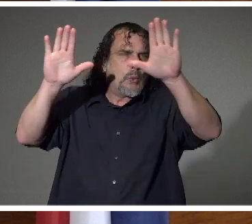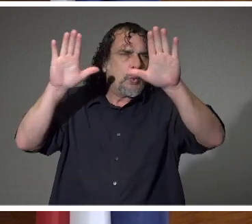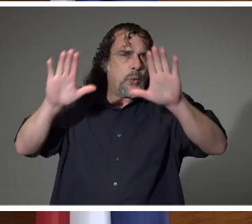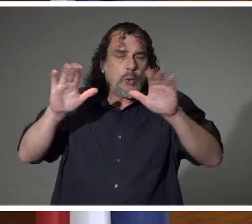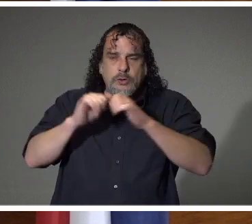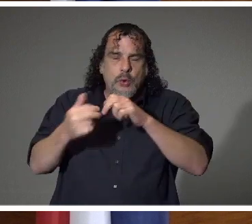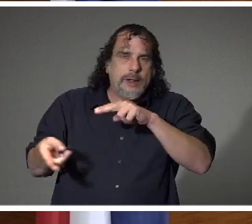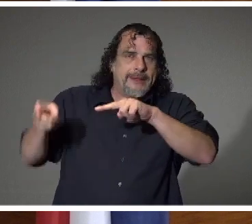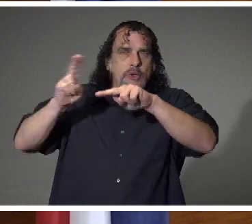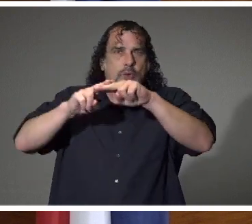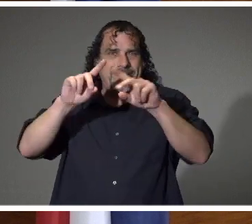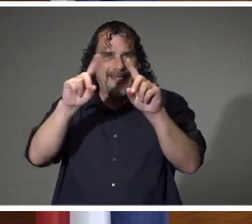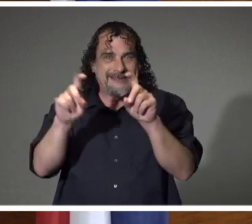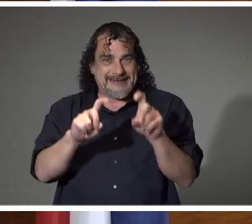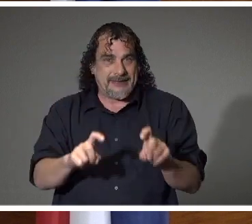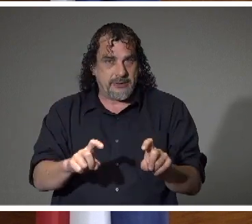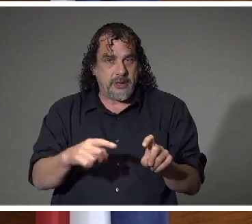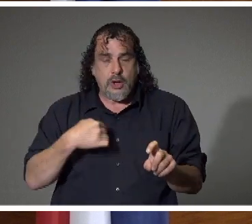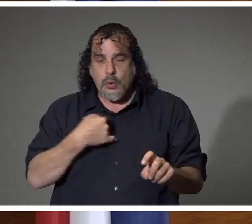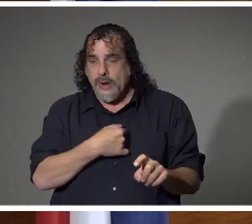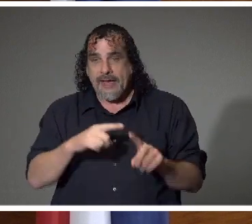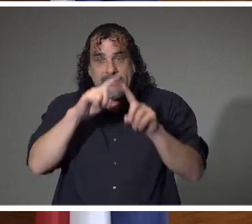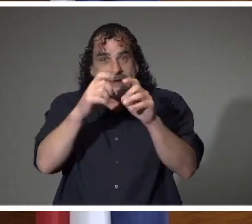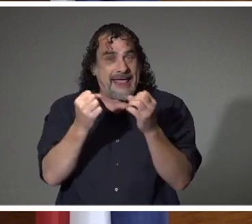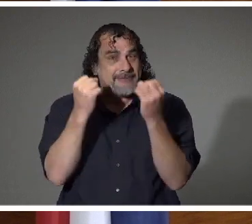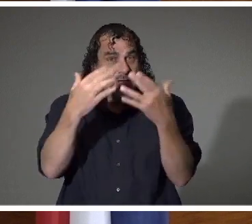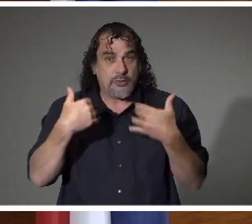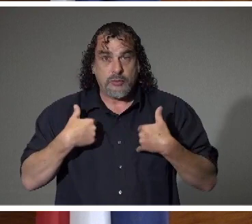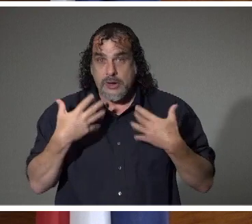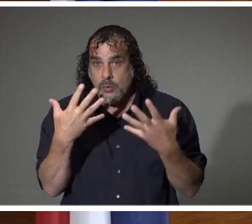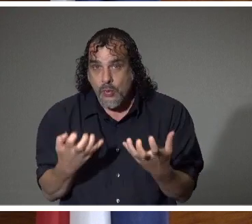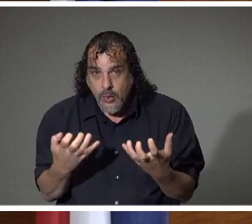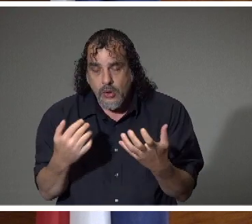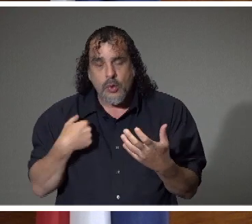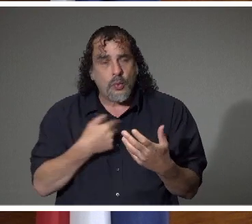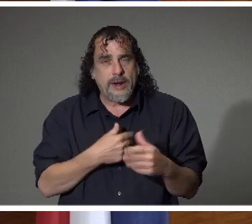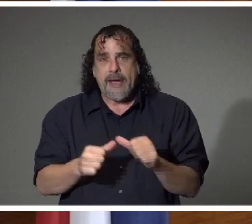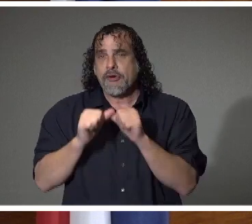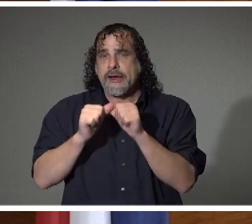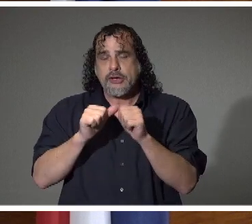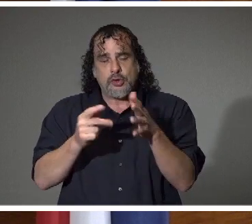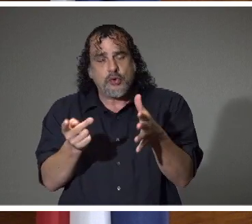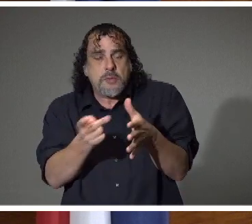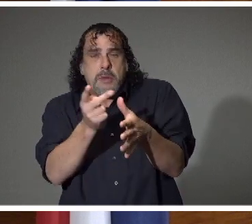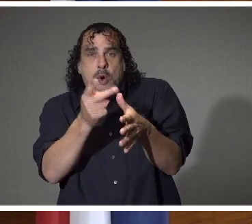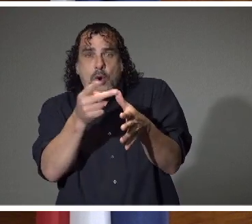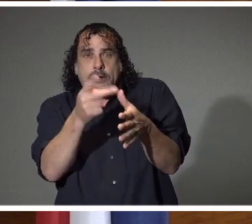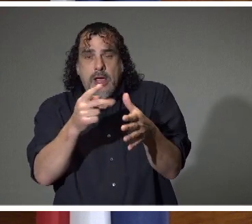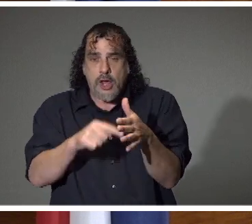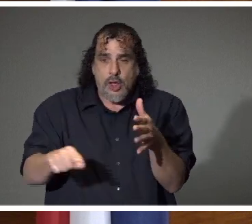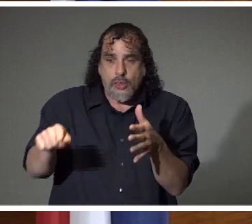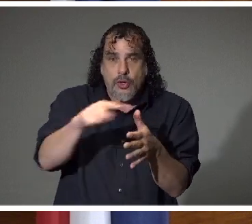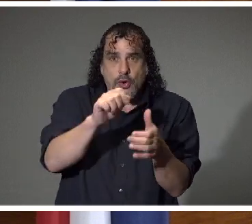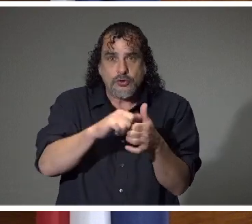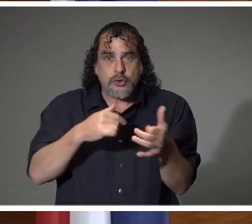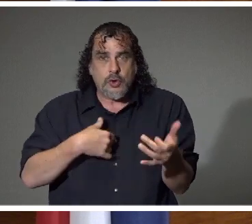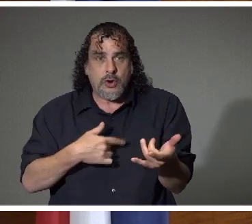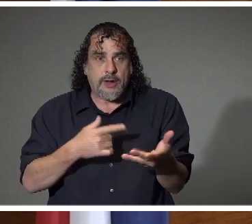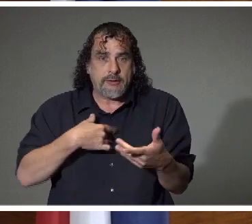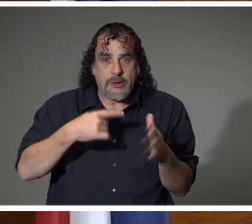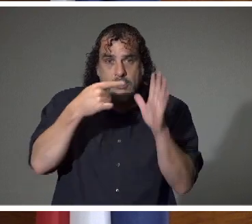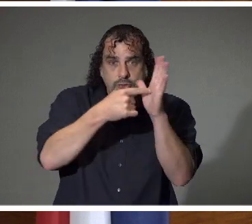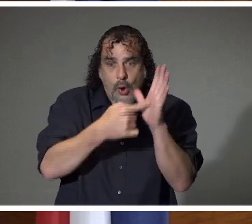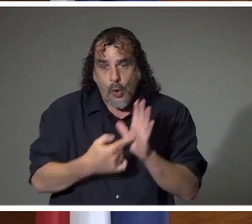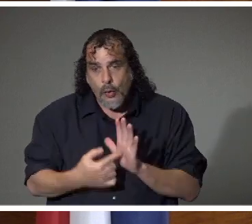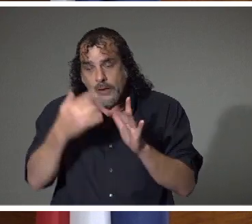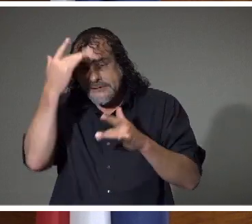testing. We haven't tested as many people as we want, and we have continued to prioritize those in the healthcare space, those who have symptoms,